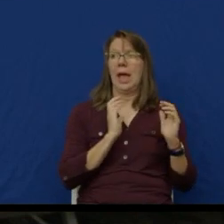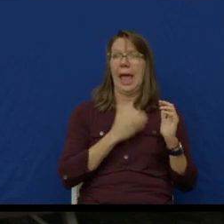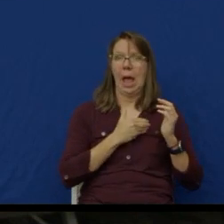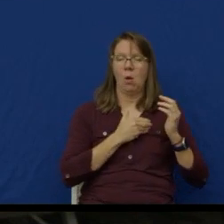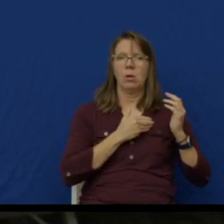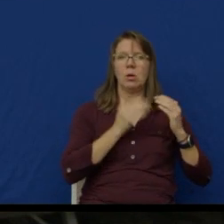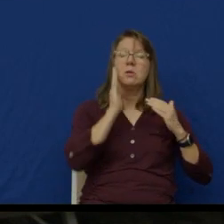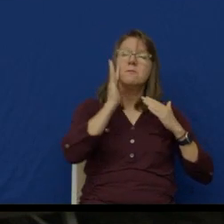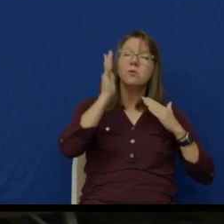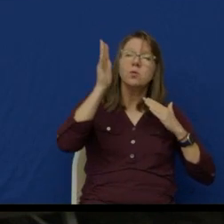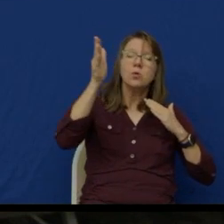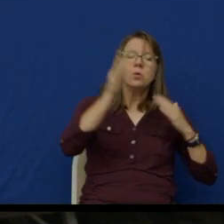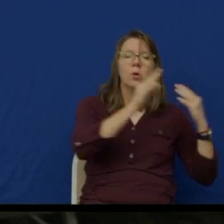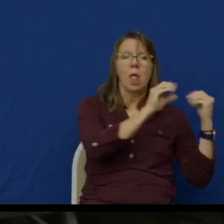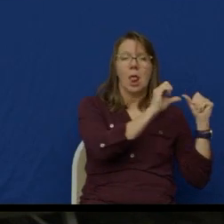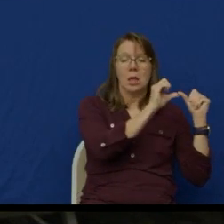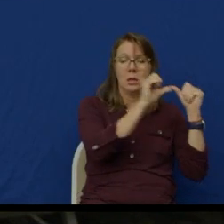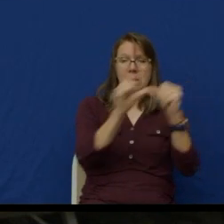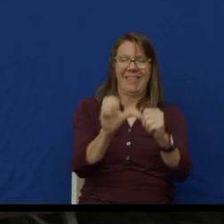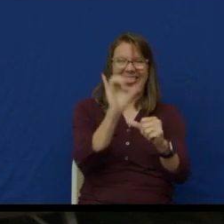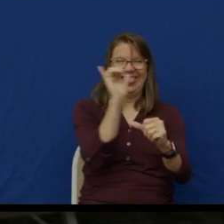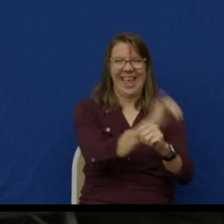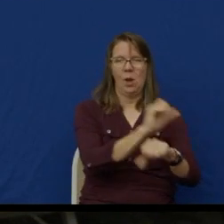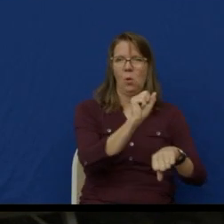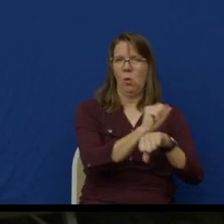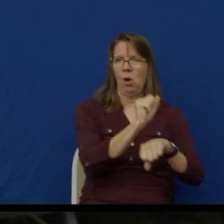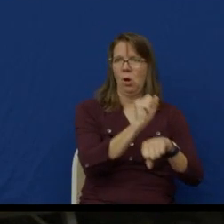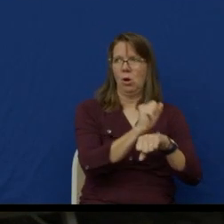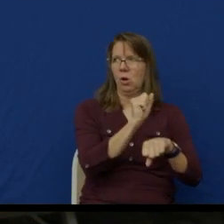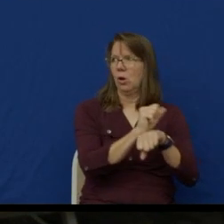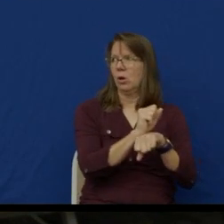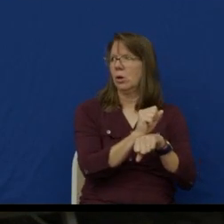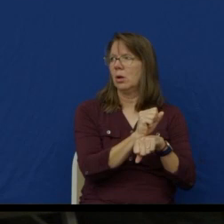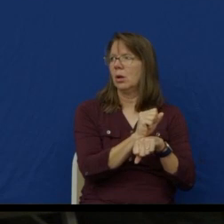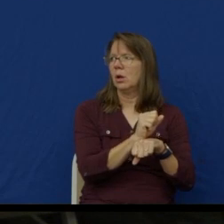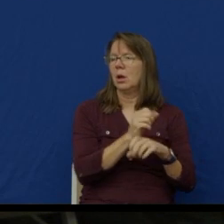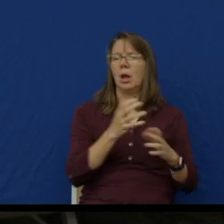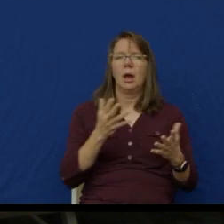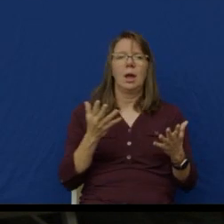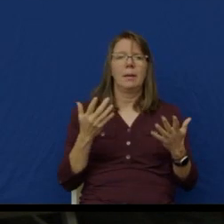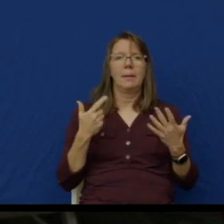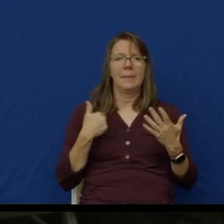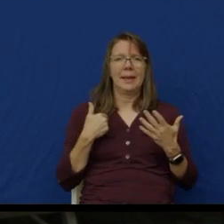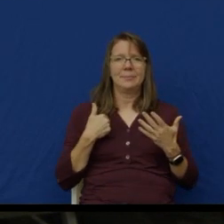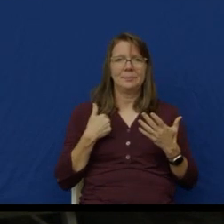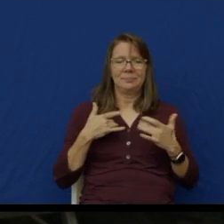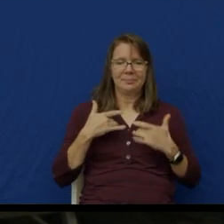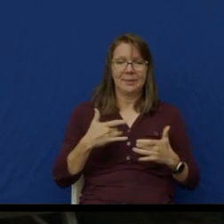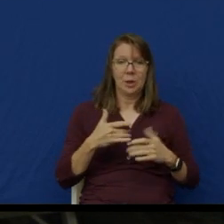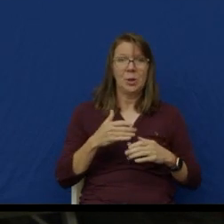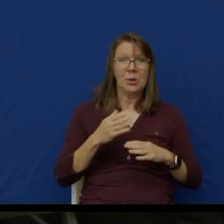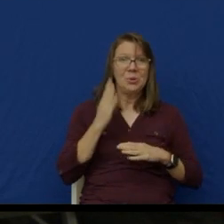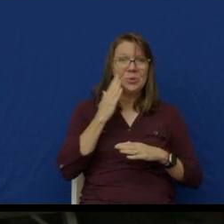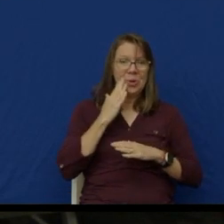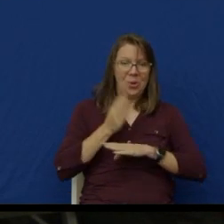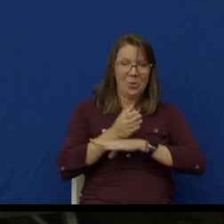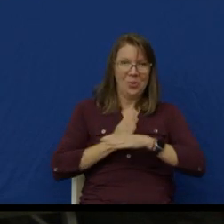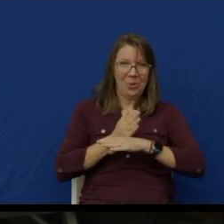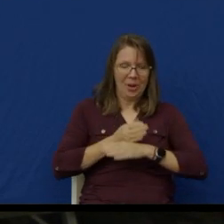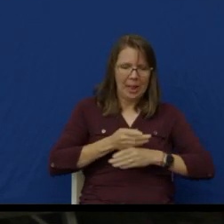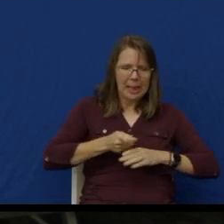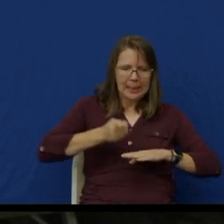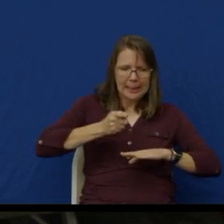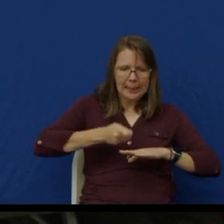onward and getting this done. As Lee Todd said, I'm tired of hammering little nails in a 2x4 and not driving them down too. I love